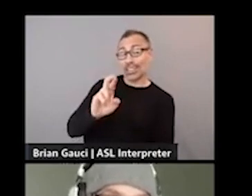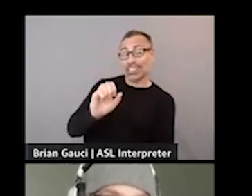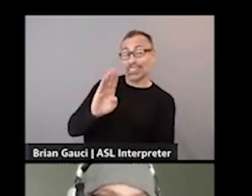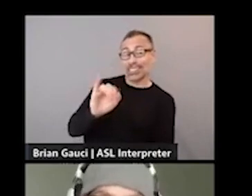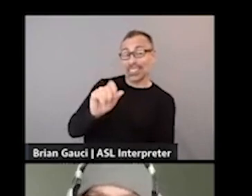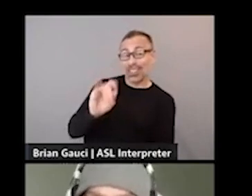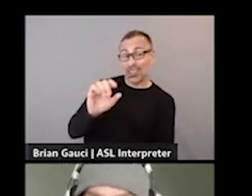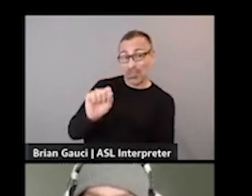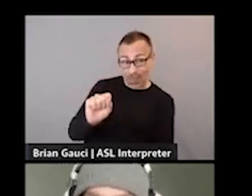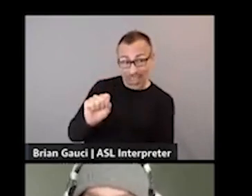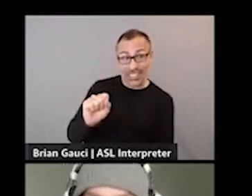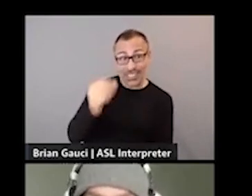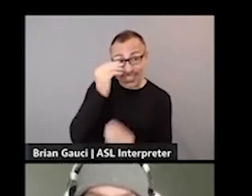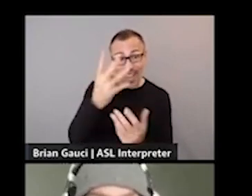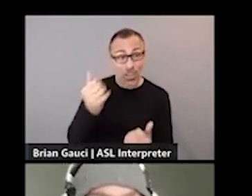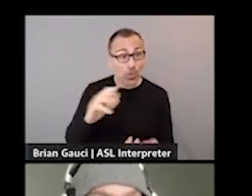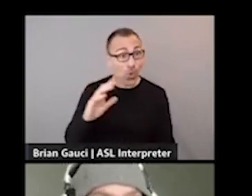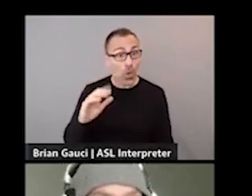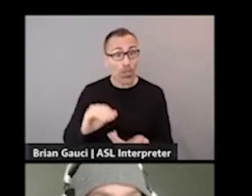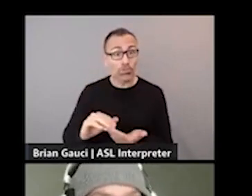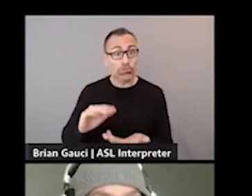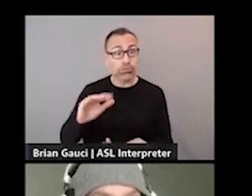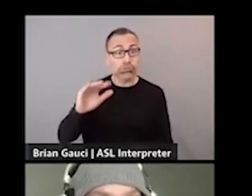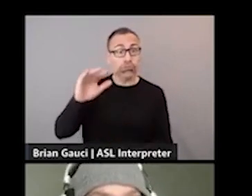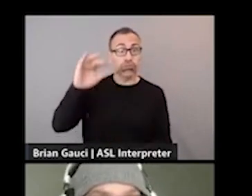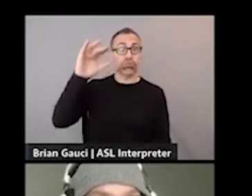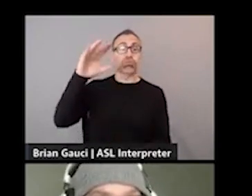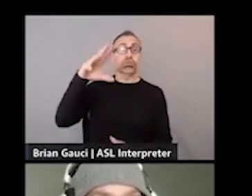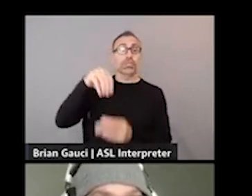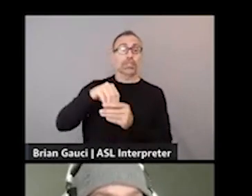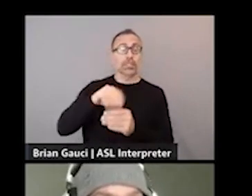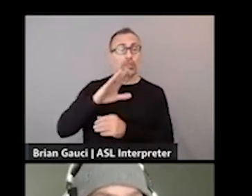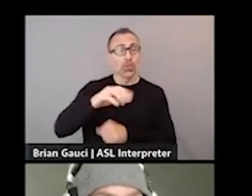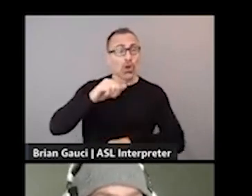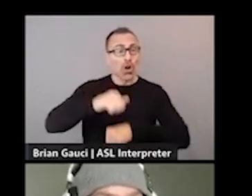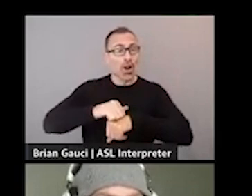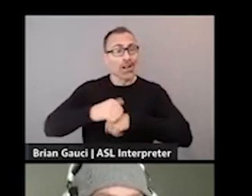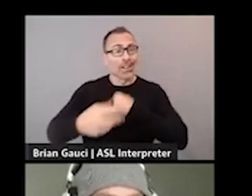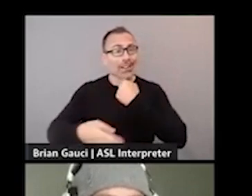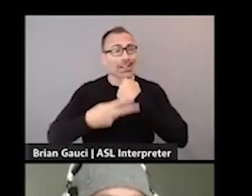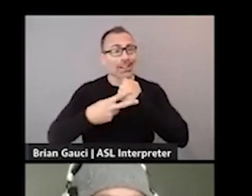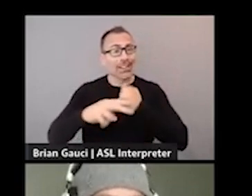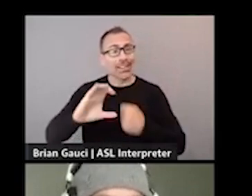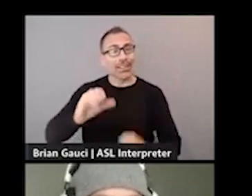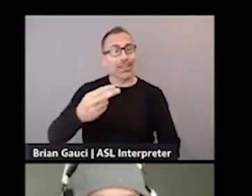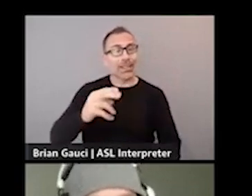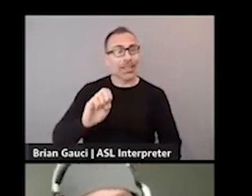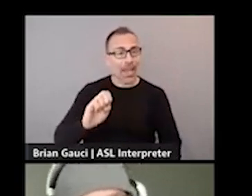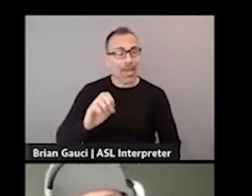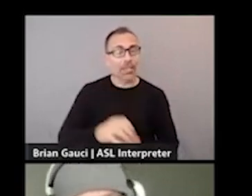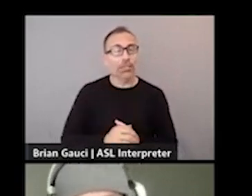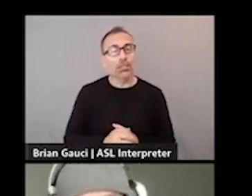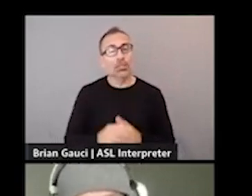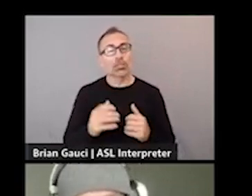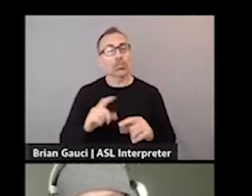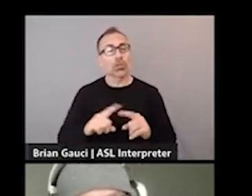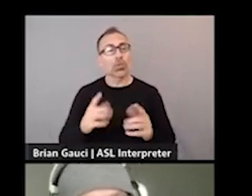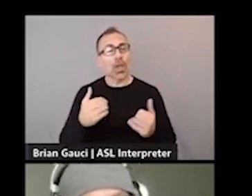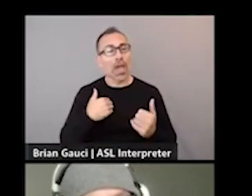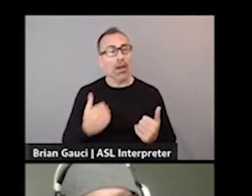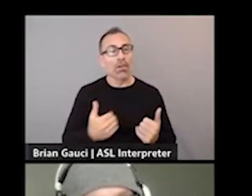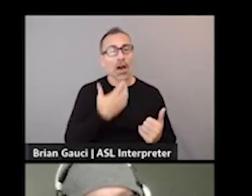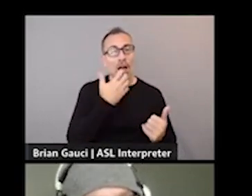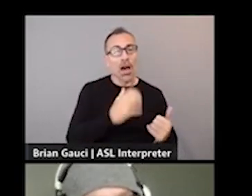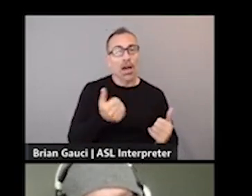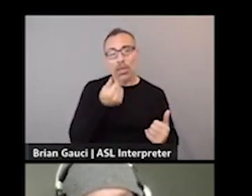over days. You don't want all of that in the hot cache. So what we do is we basically maintain a hot and warm tier